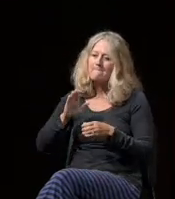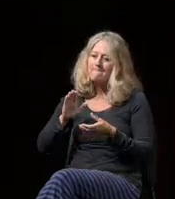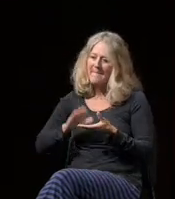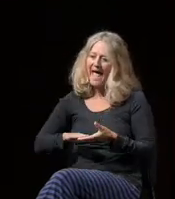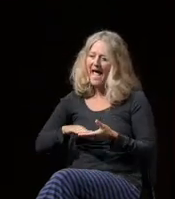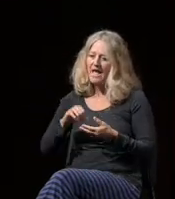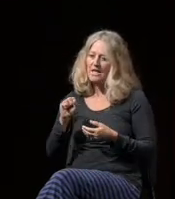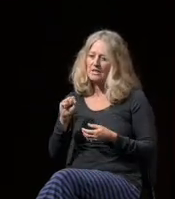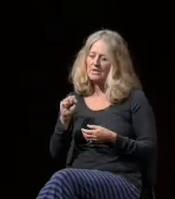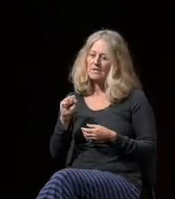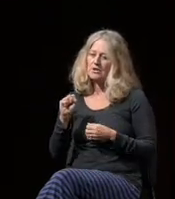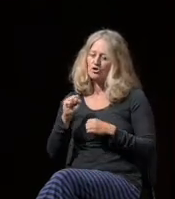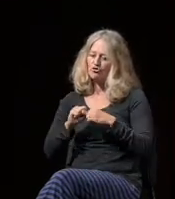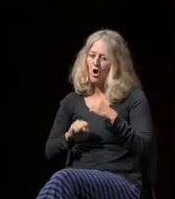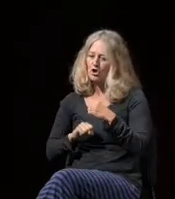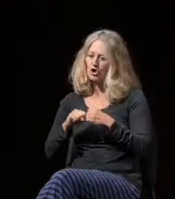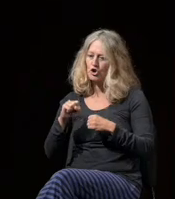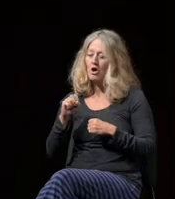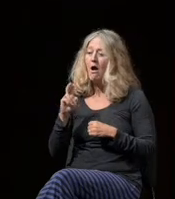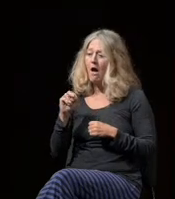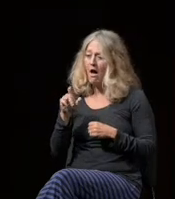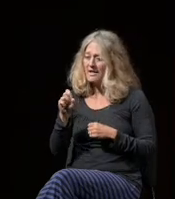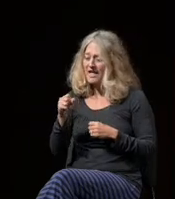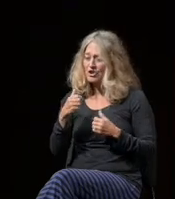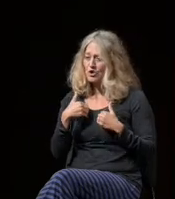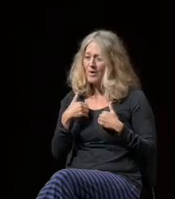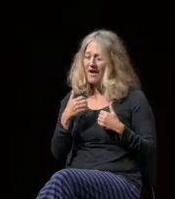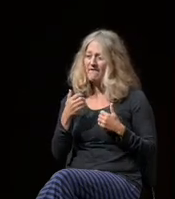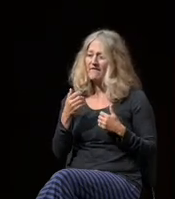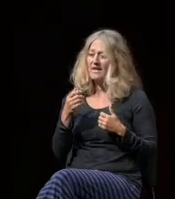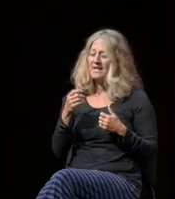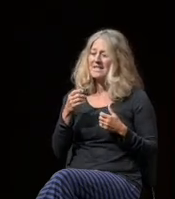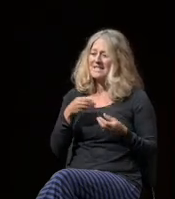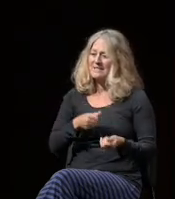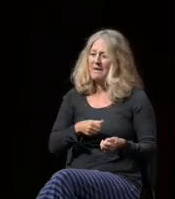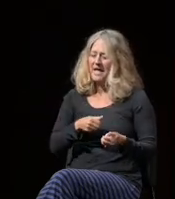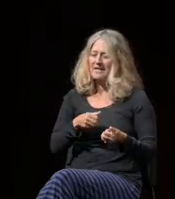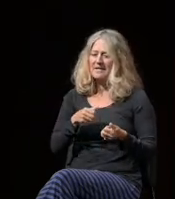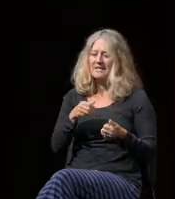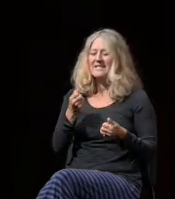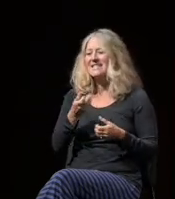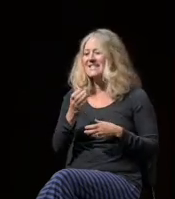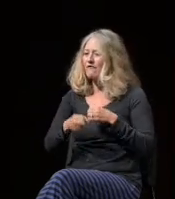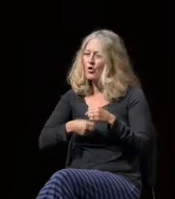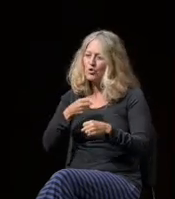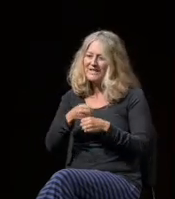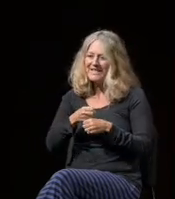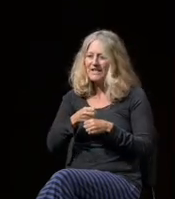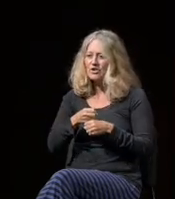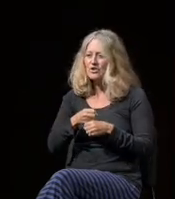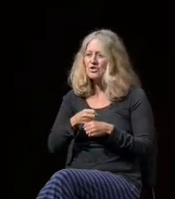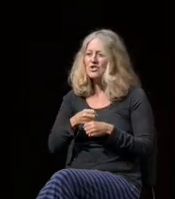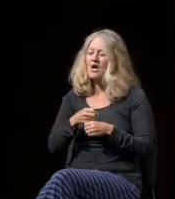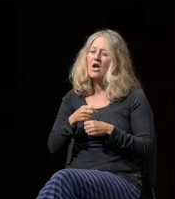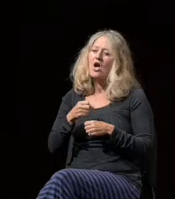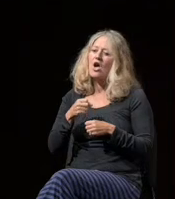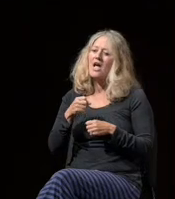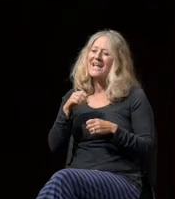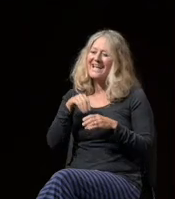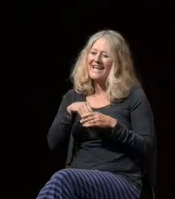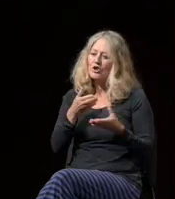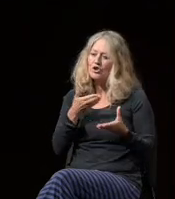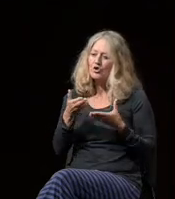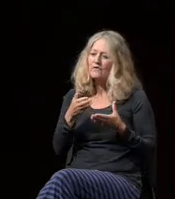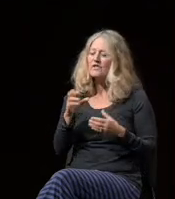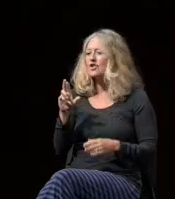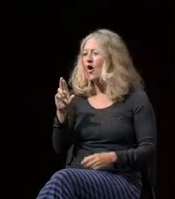So I'm gonna posit that unless you've had, and she posits, unless you've spent several years of scholarship in service of racial